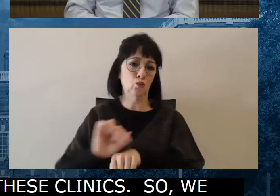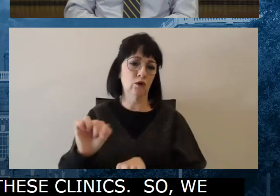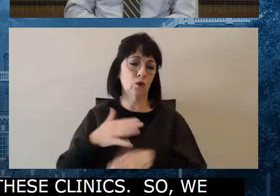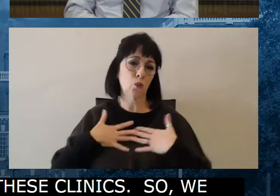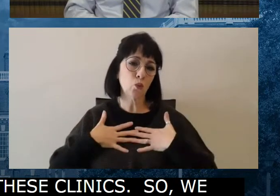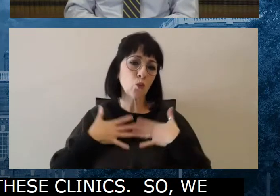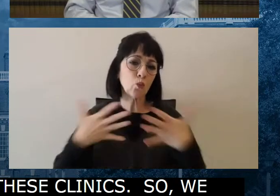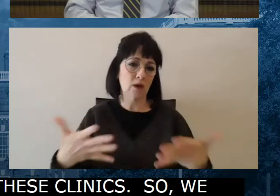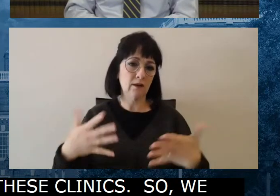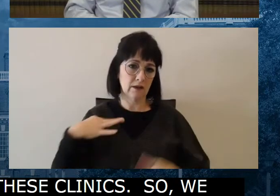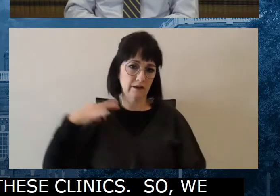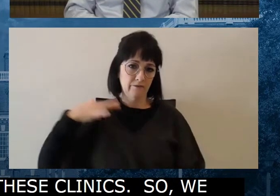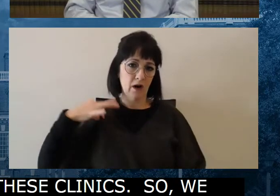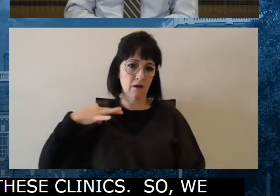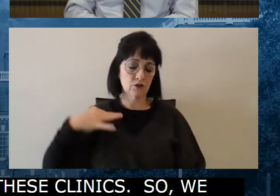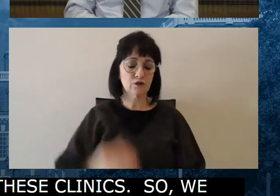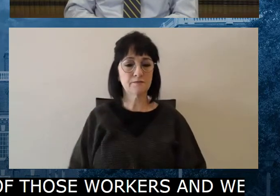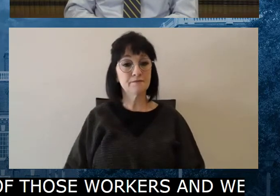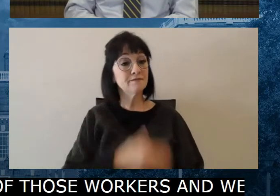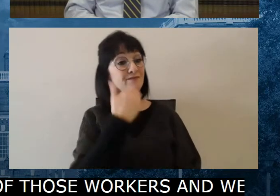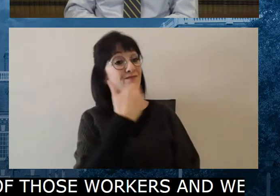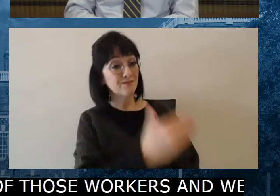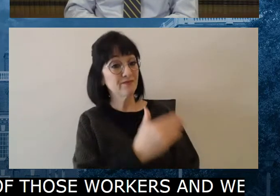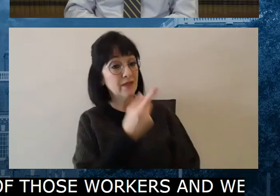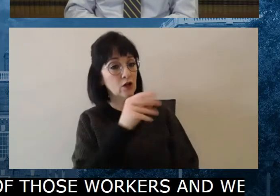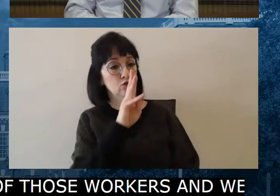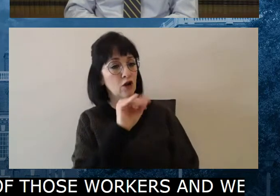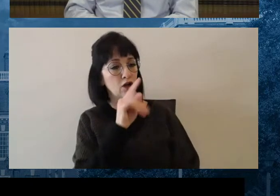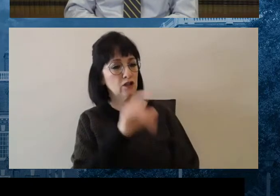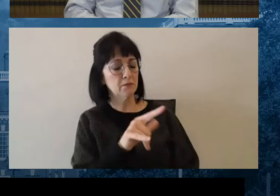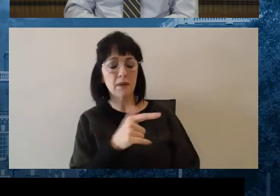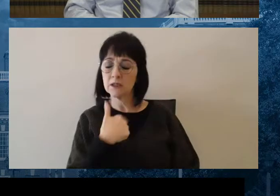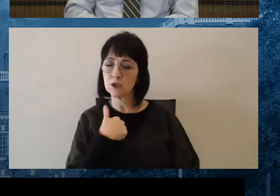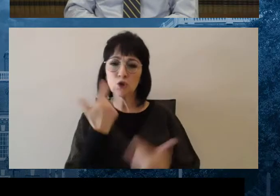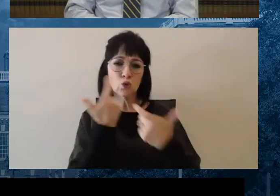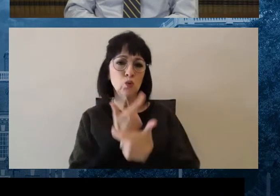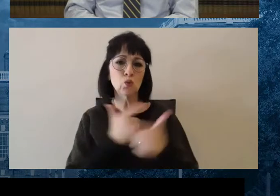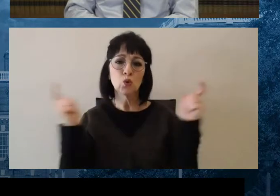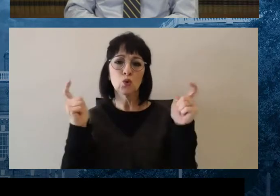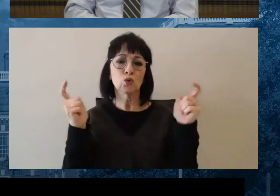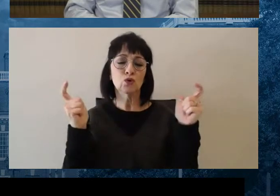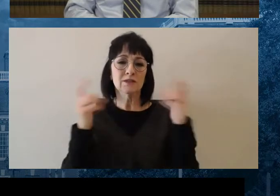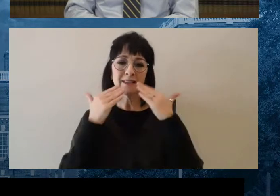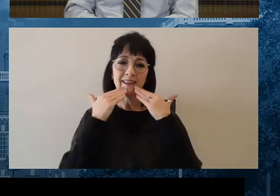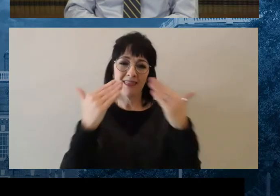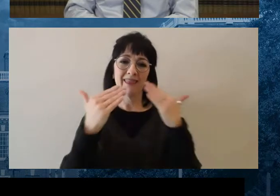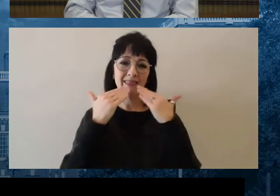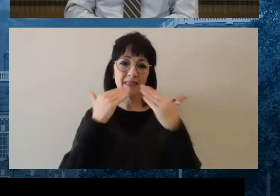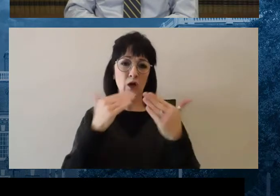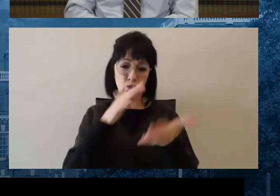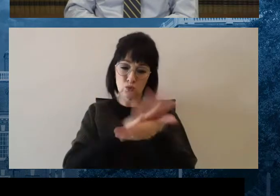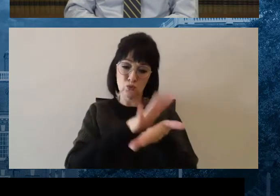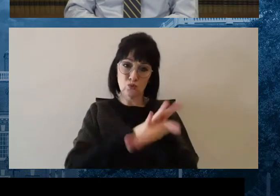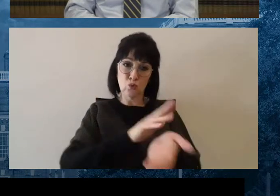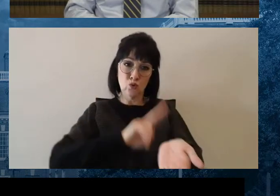Bunting. It needs to be said again, just a huge thank you to the school nurses who in most of those